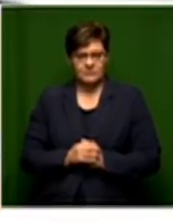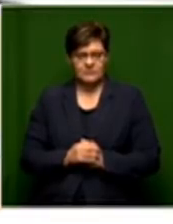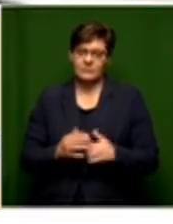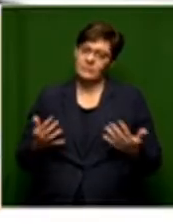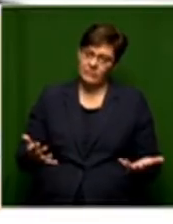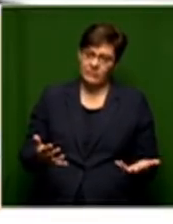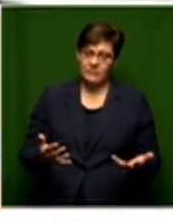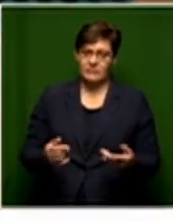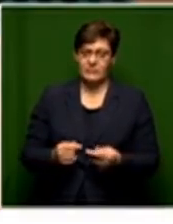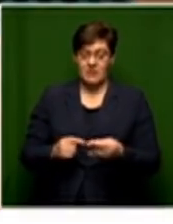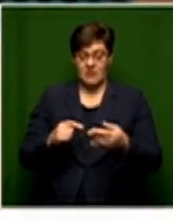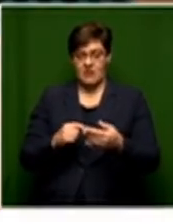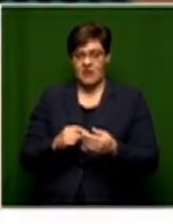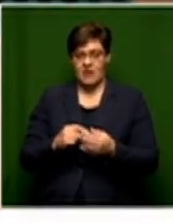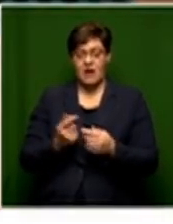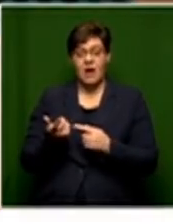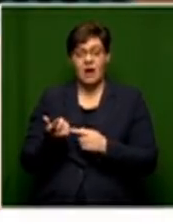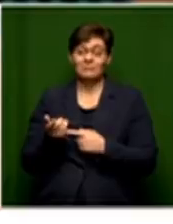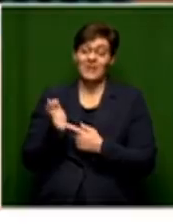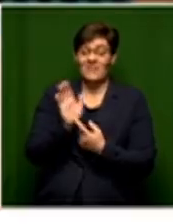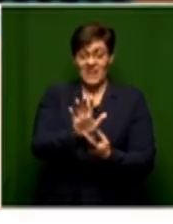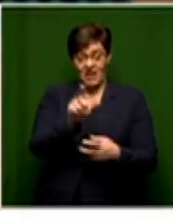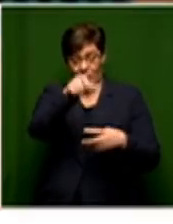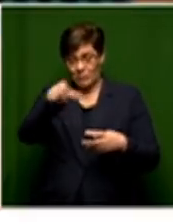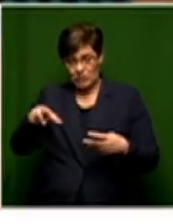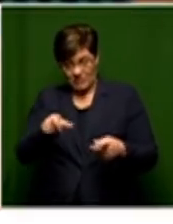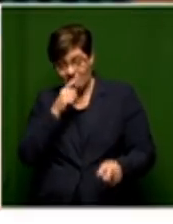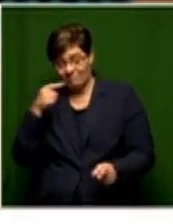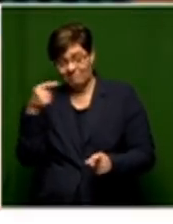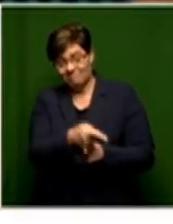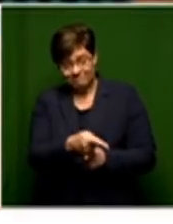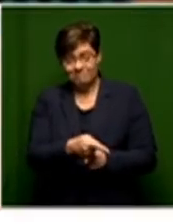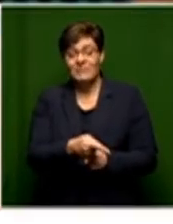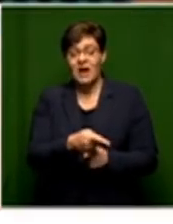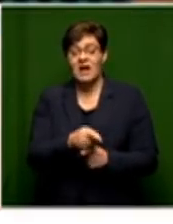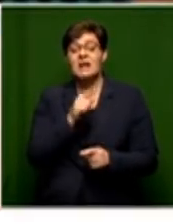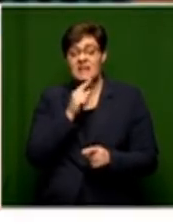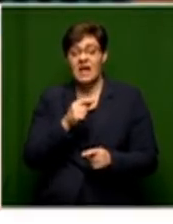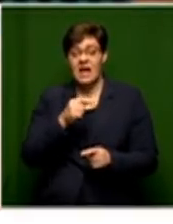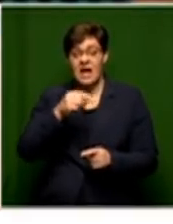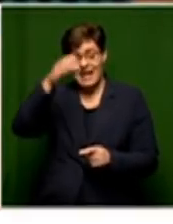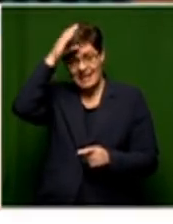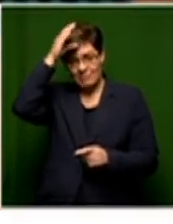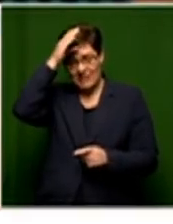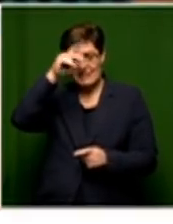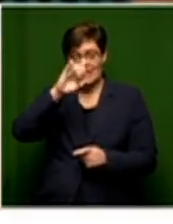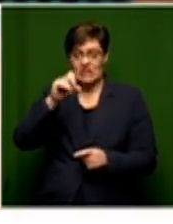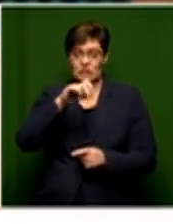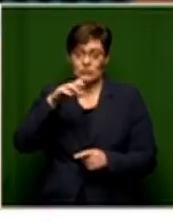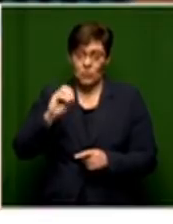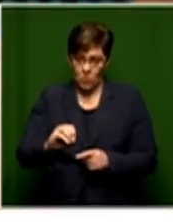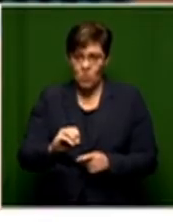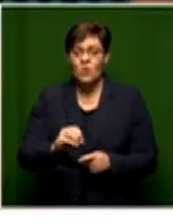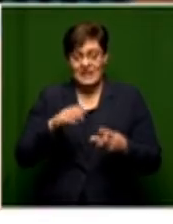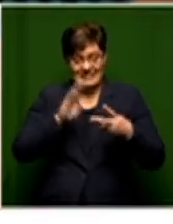Well, Sakina, the five accused in the murder of former Bafana Bafana captain Senzo Meyiwa, as you indicate, will